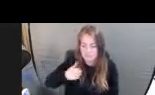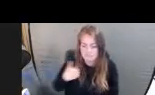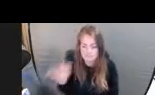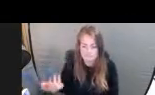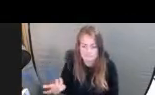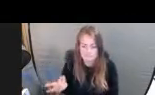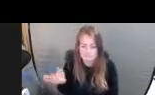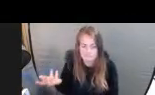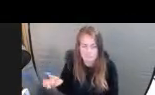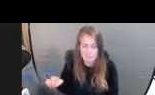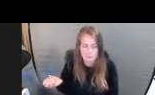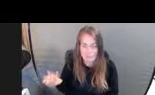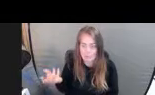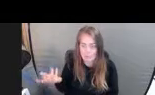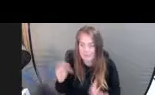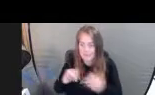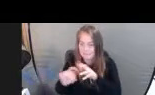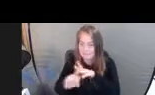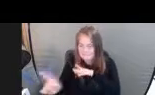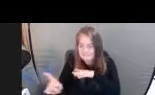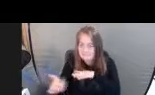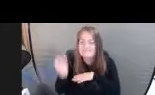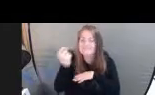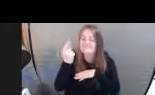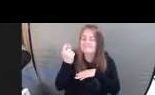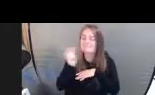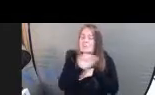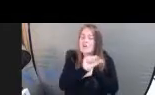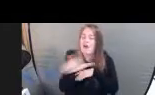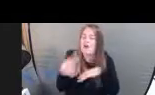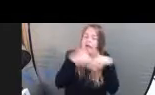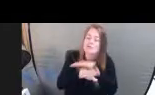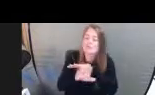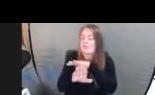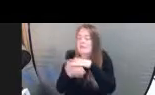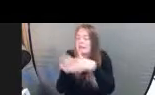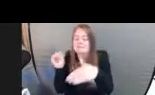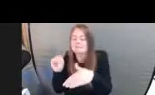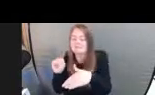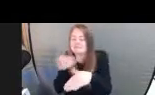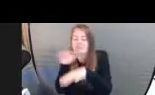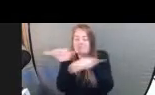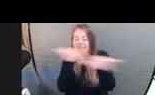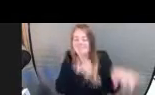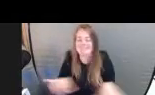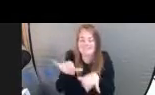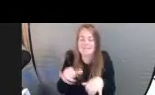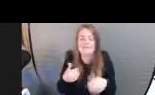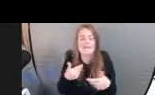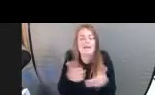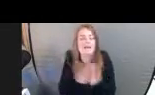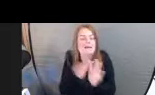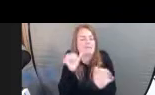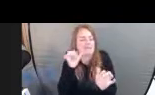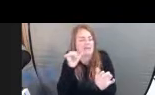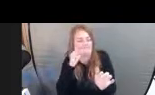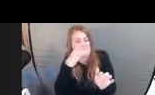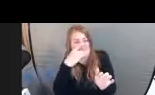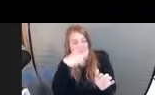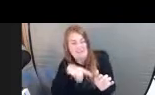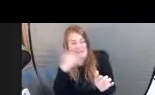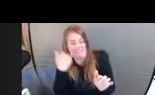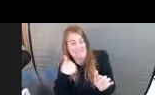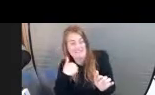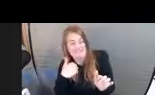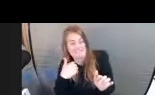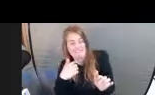remember that those exits aren't necessarily going to work for all people. And so I just asked the bartender, excuse me, is it possible if I